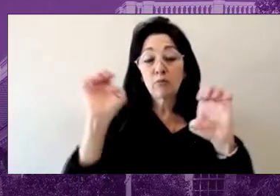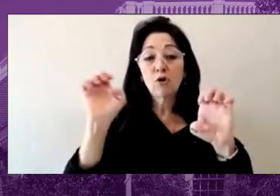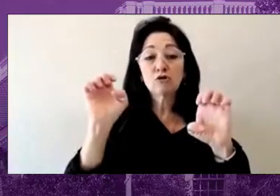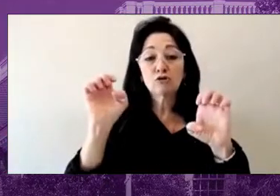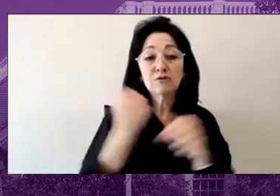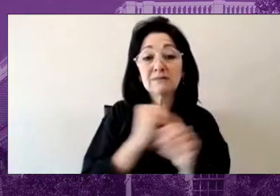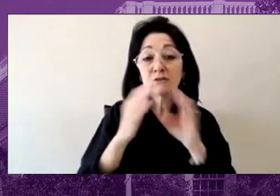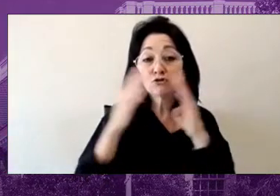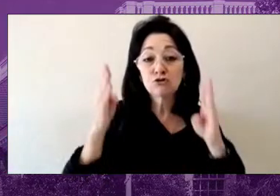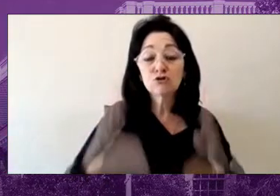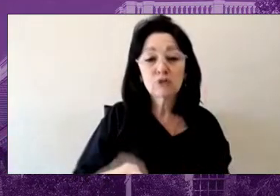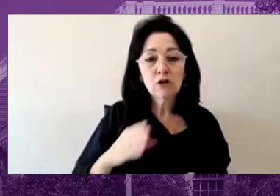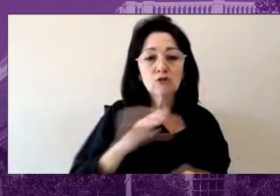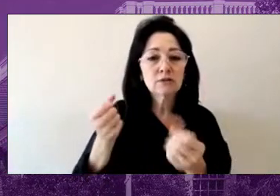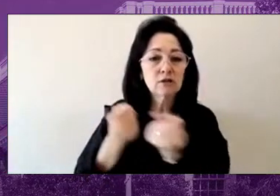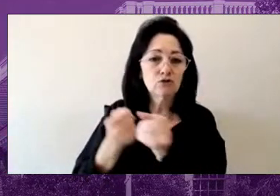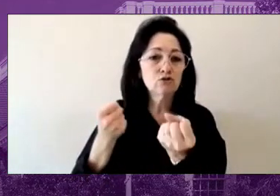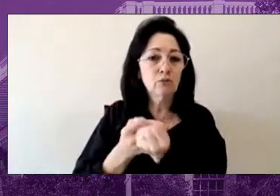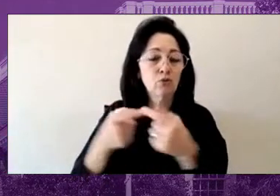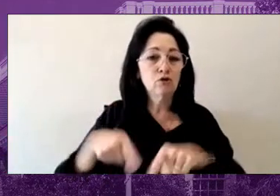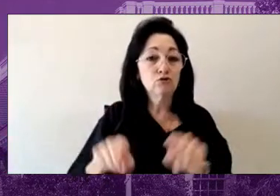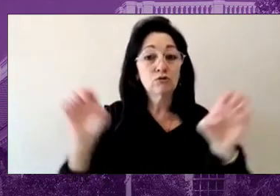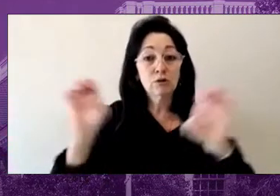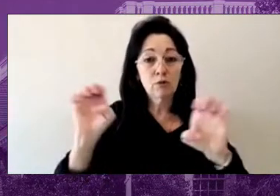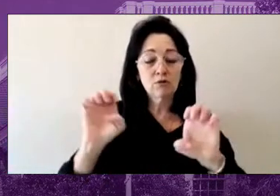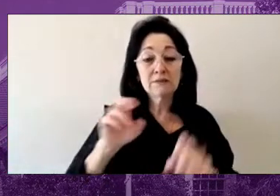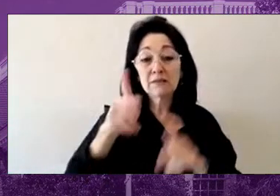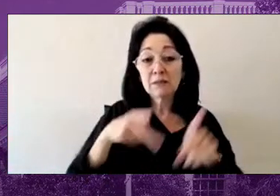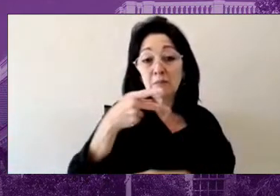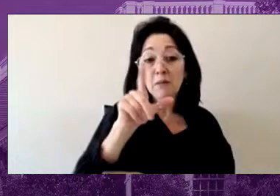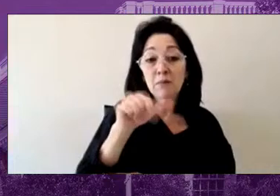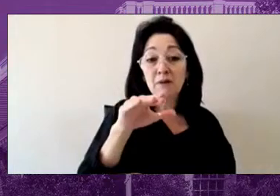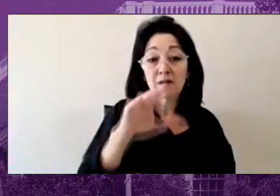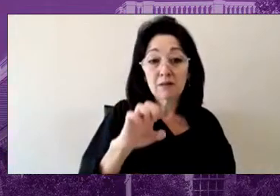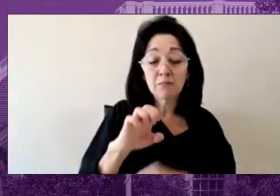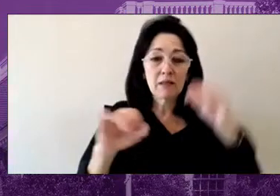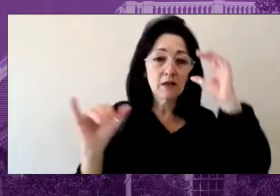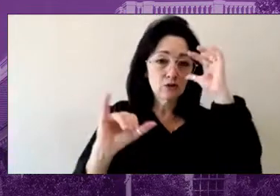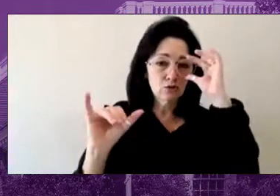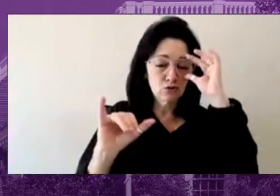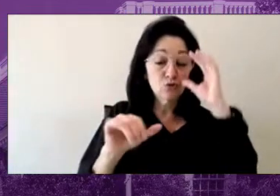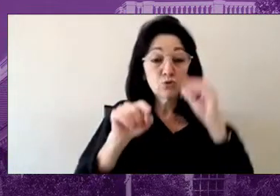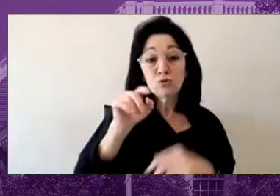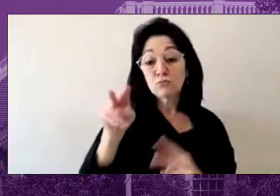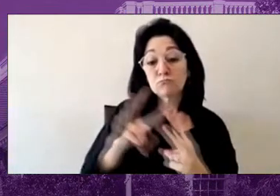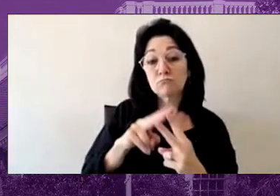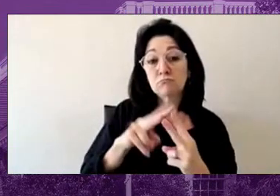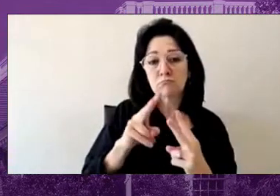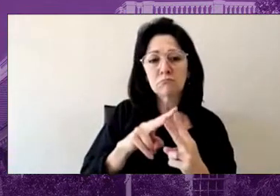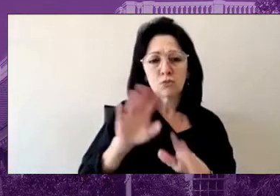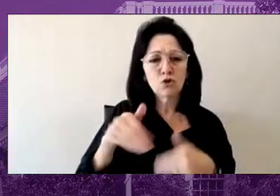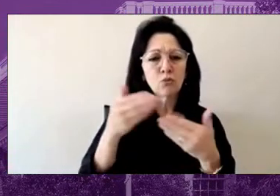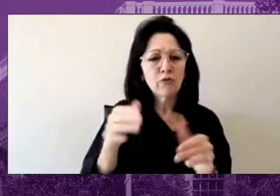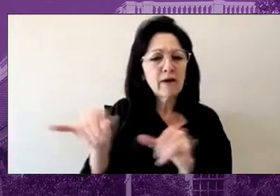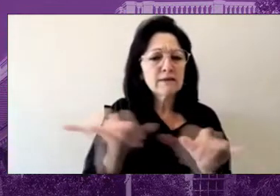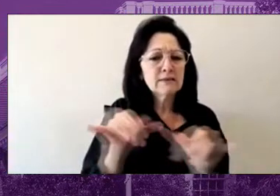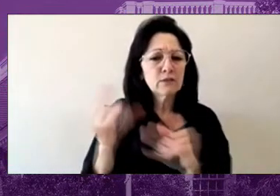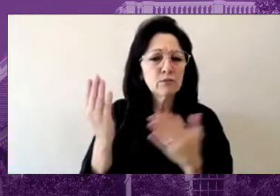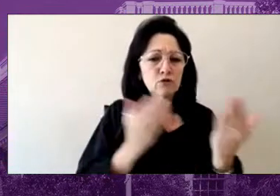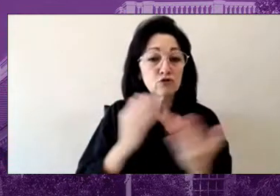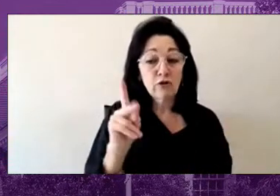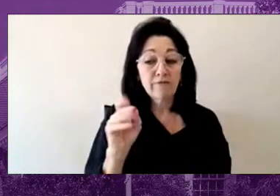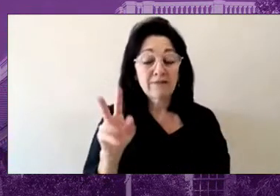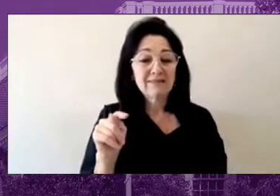Newcastle County, and People's Place 2, the agency which provides similar services to survivors in Kent and Sussex